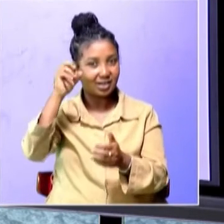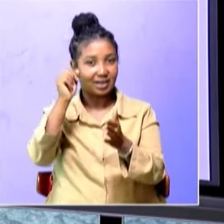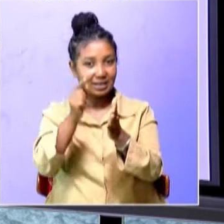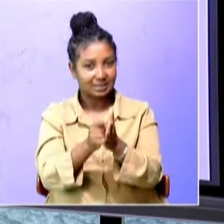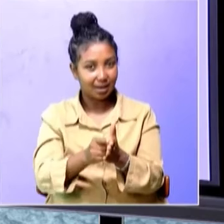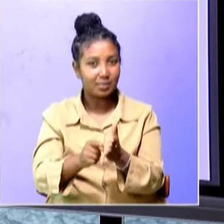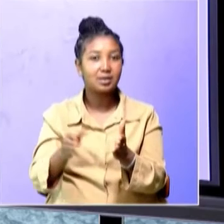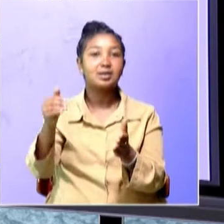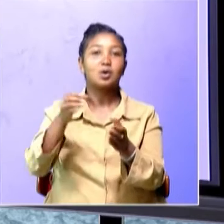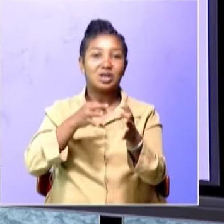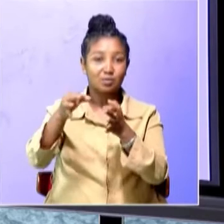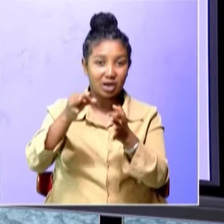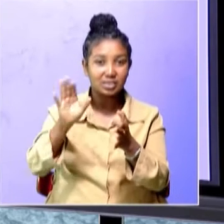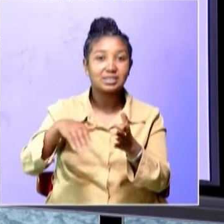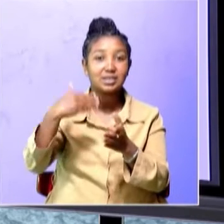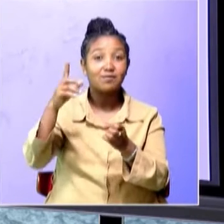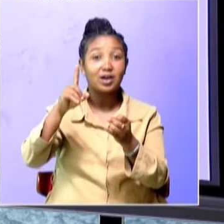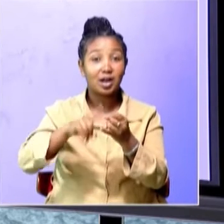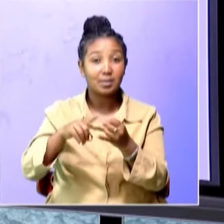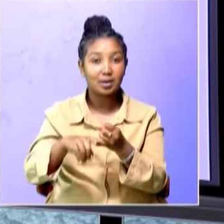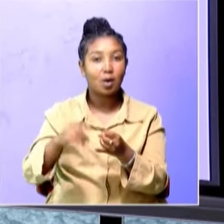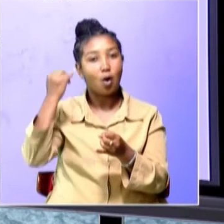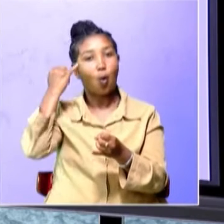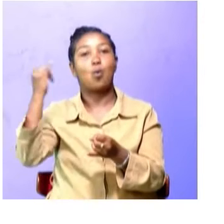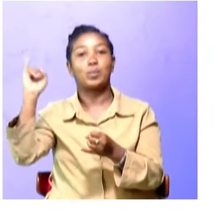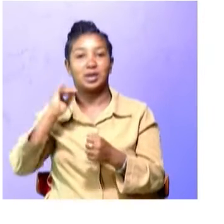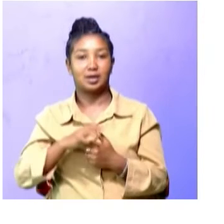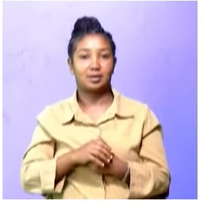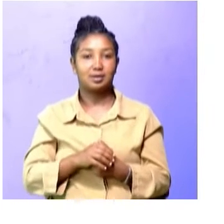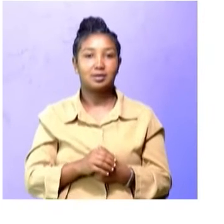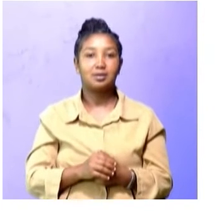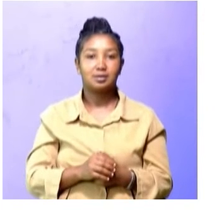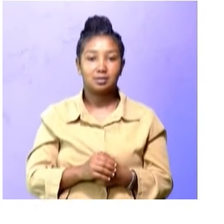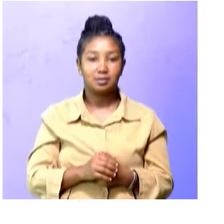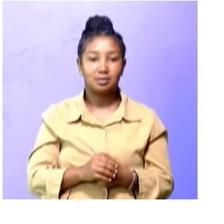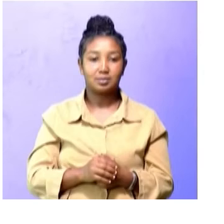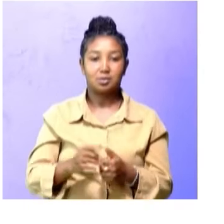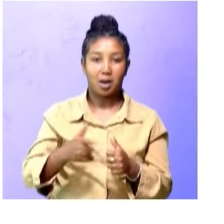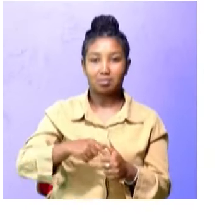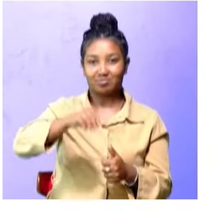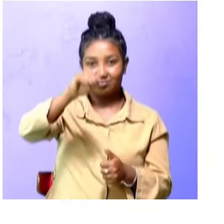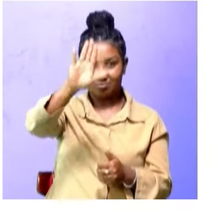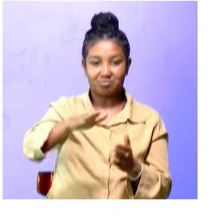example, and more explanation. And then finally what? Opinion. Let's cancel this.